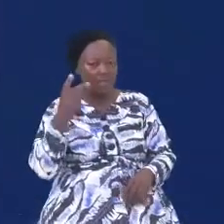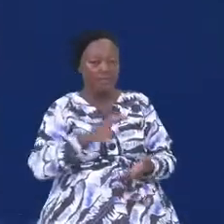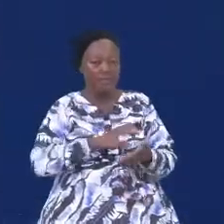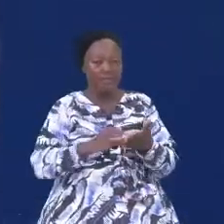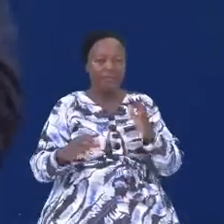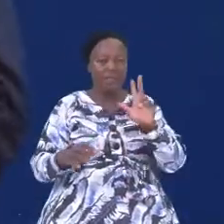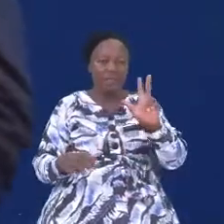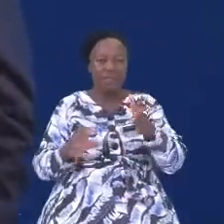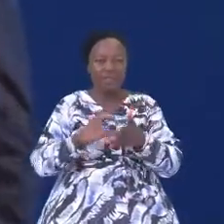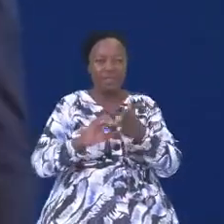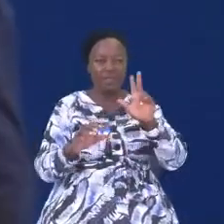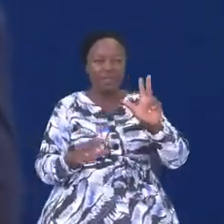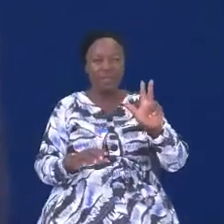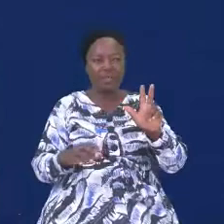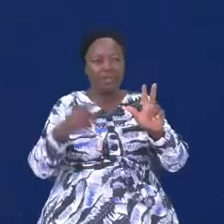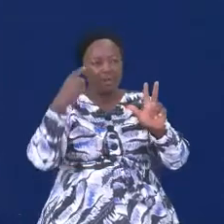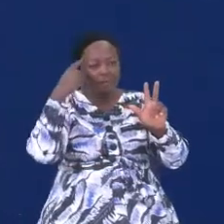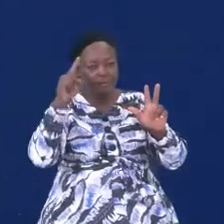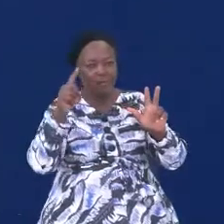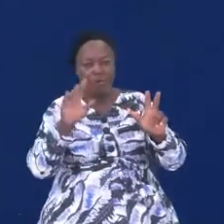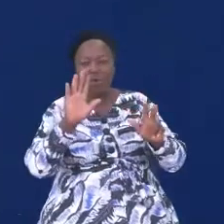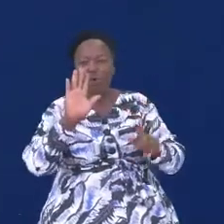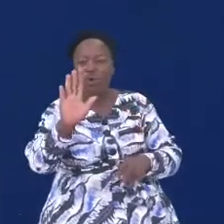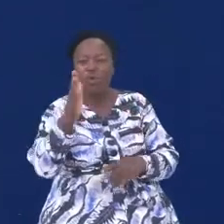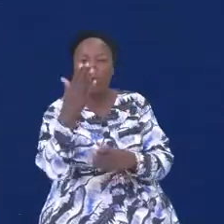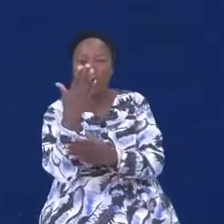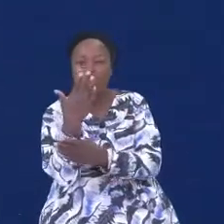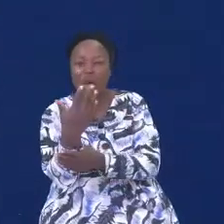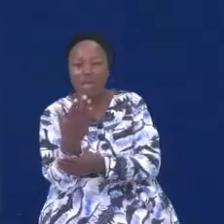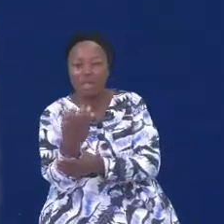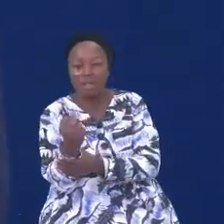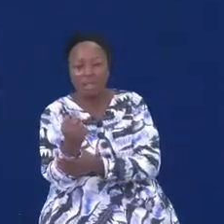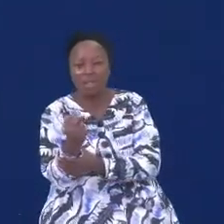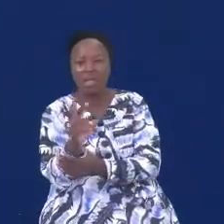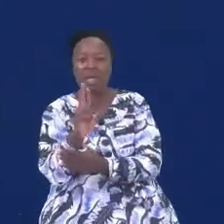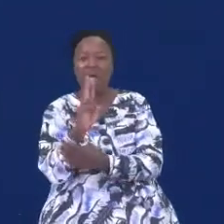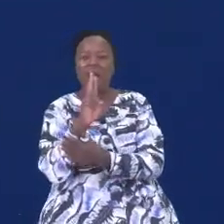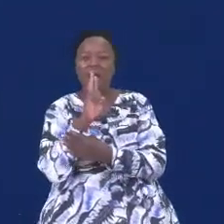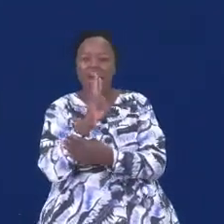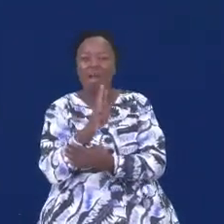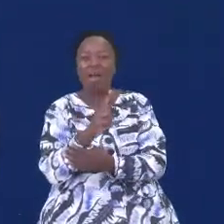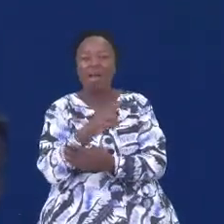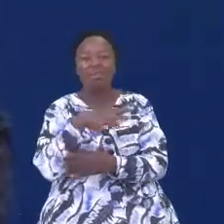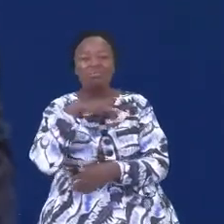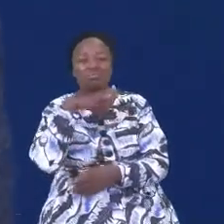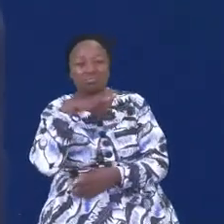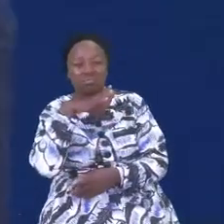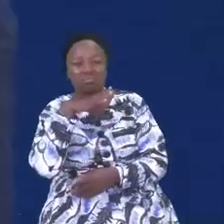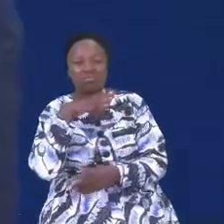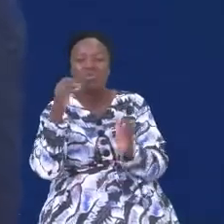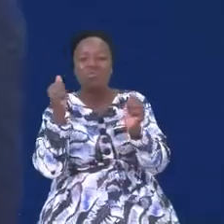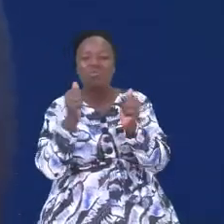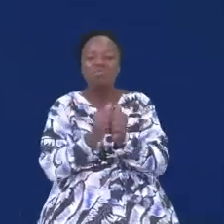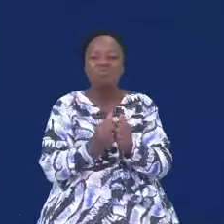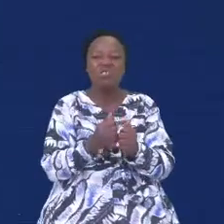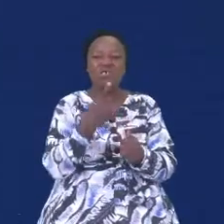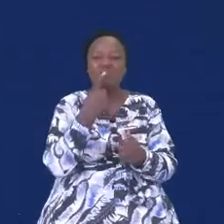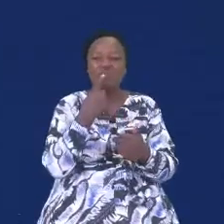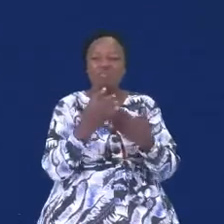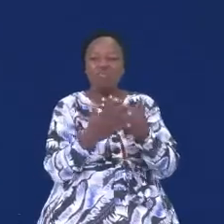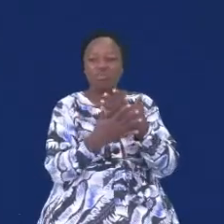It says in verse 3, for your hands are defiled with blood.